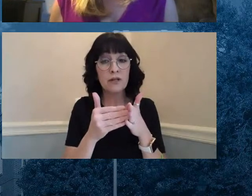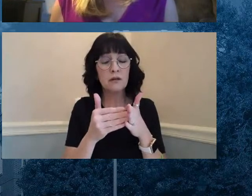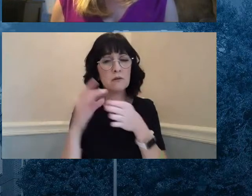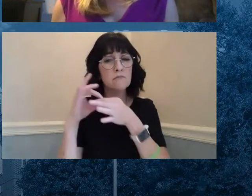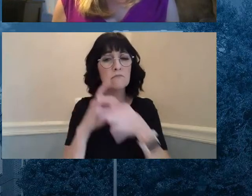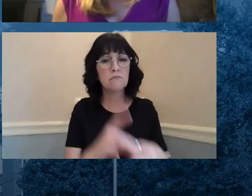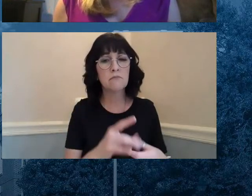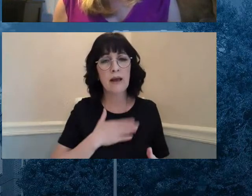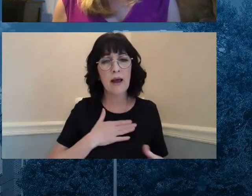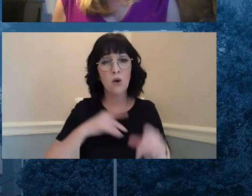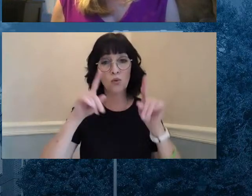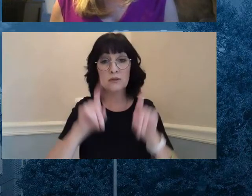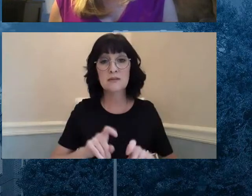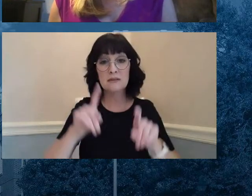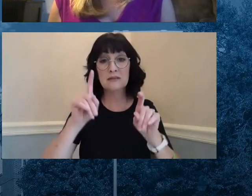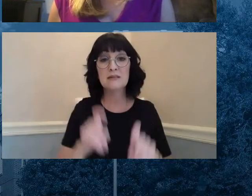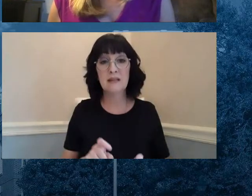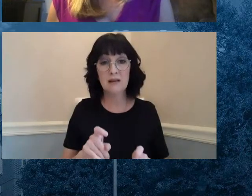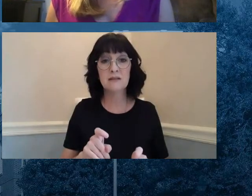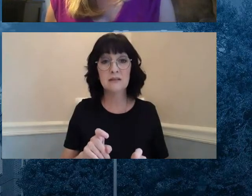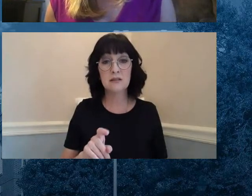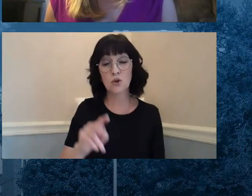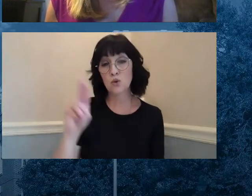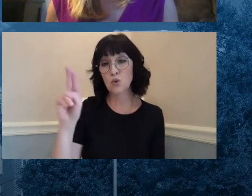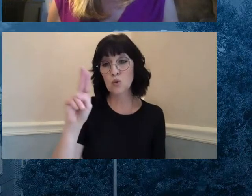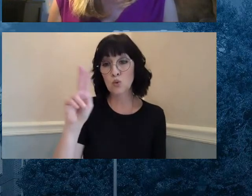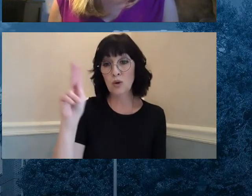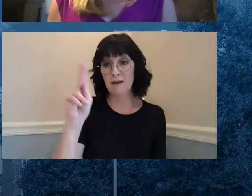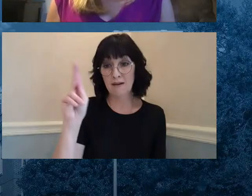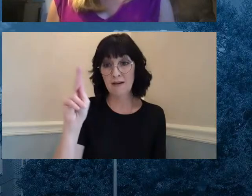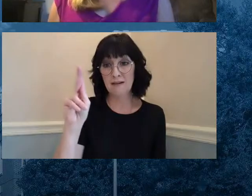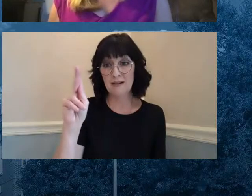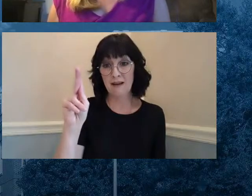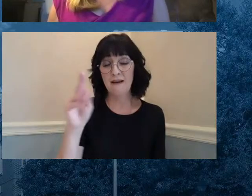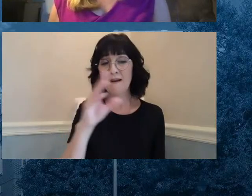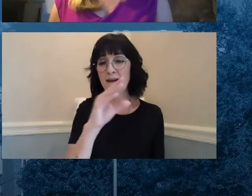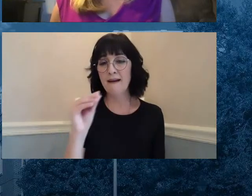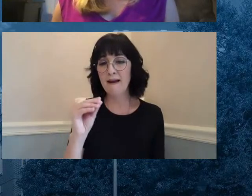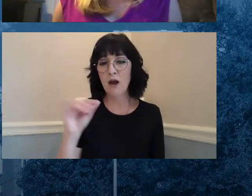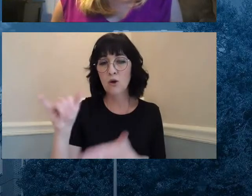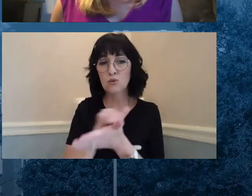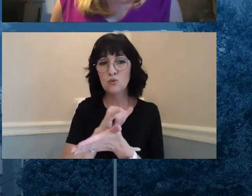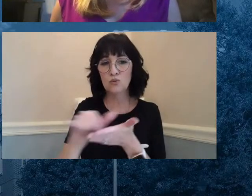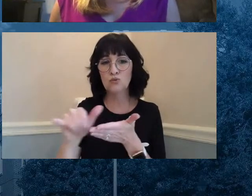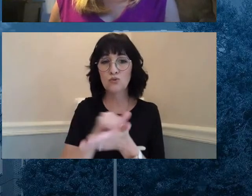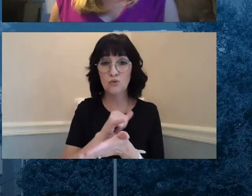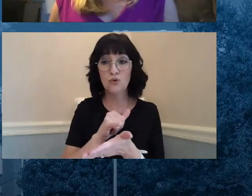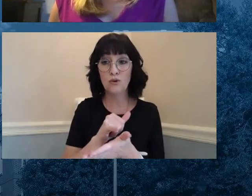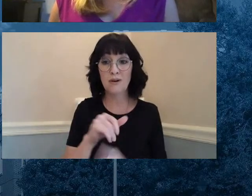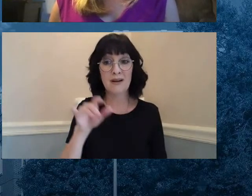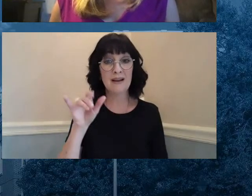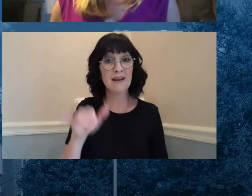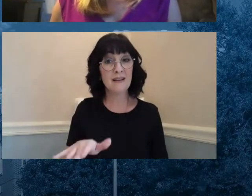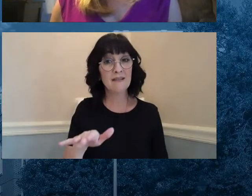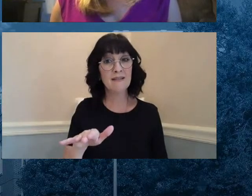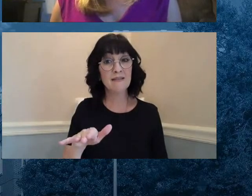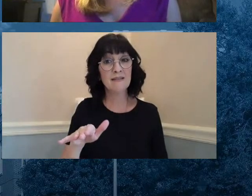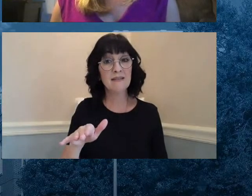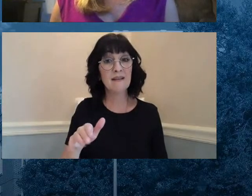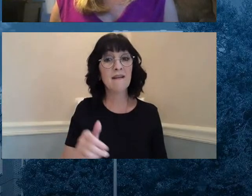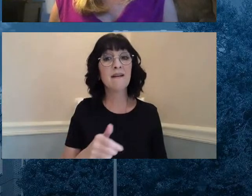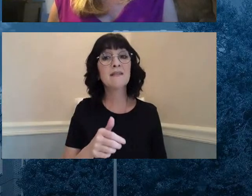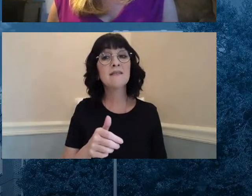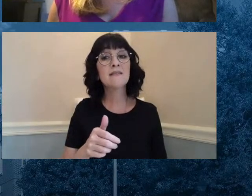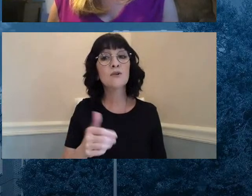includes the UK variant and the New York variant. And as we have said, we're focusing on the percentage of